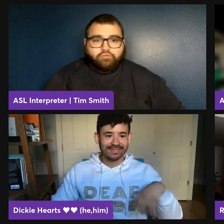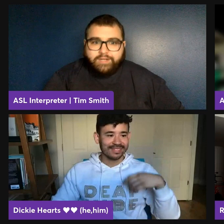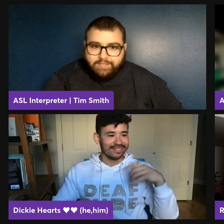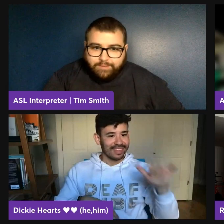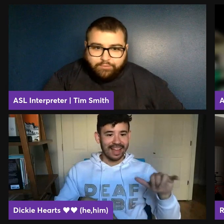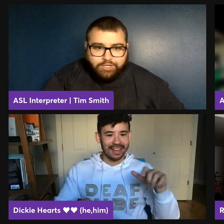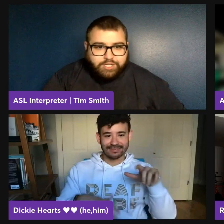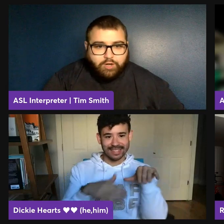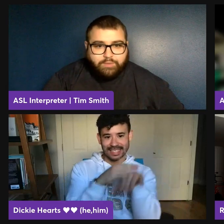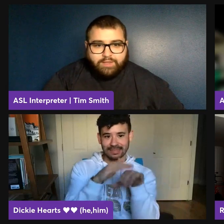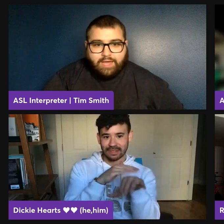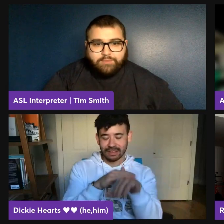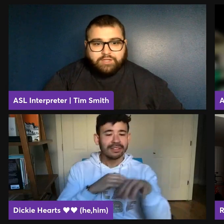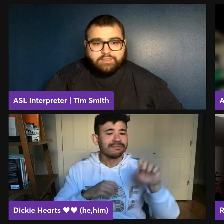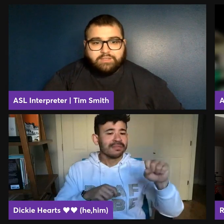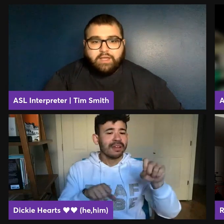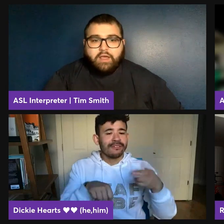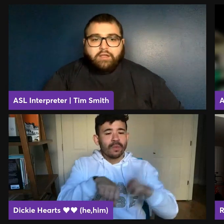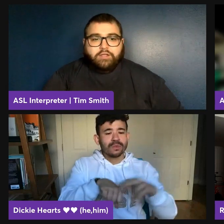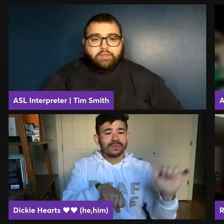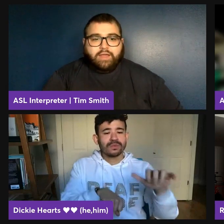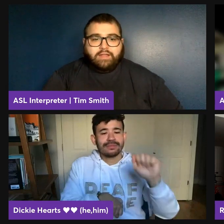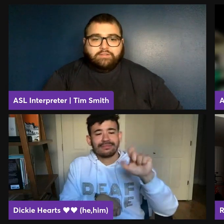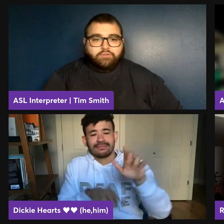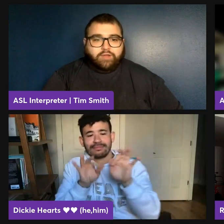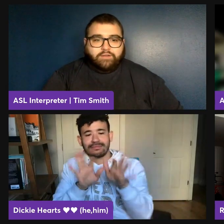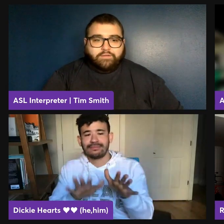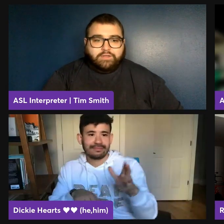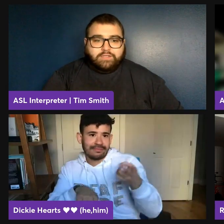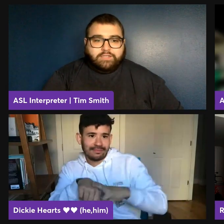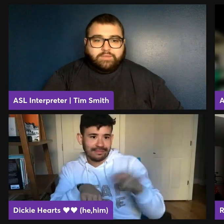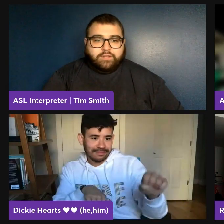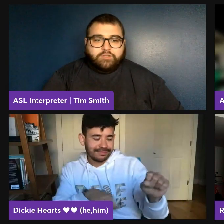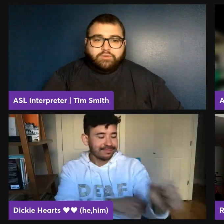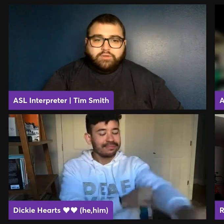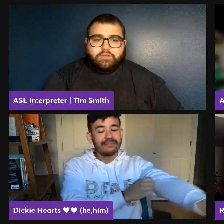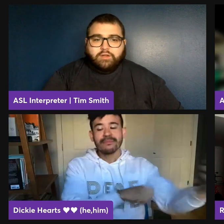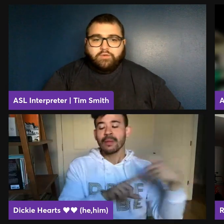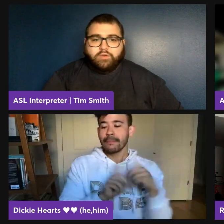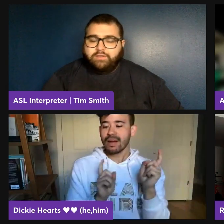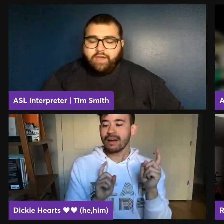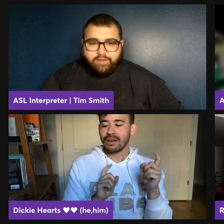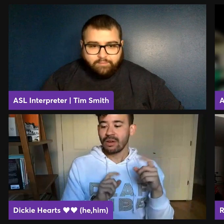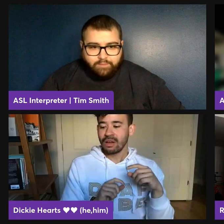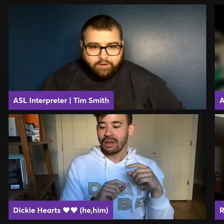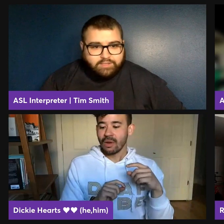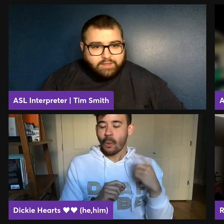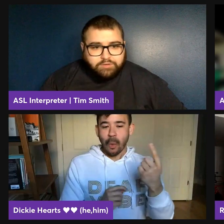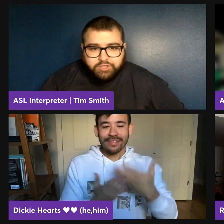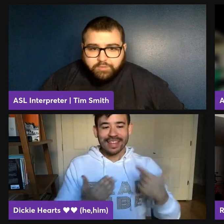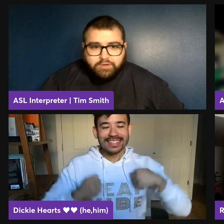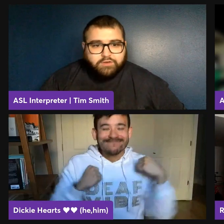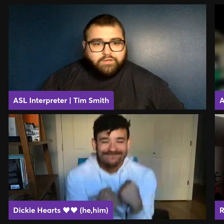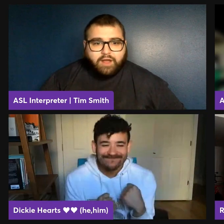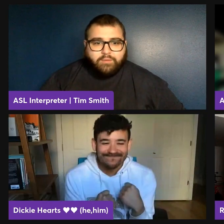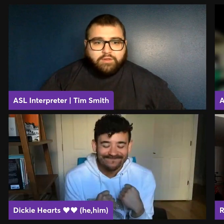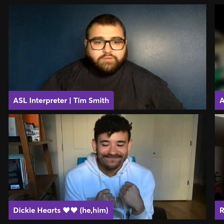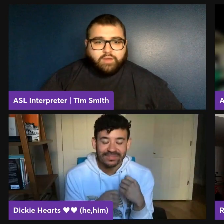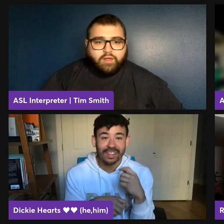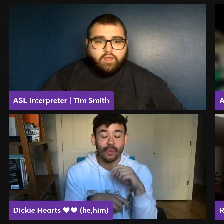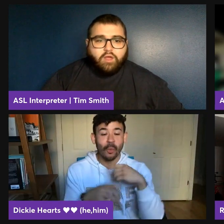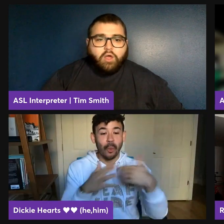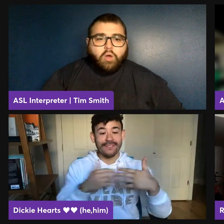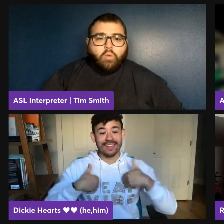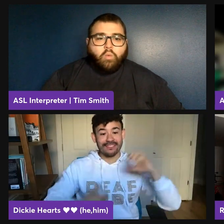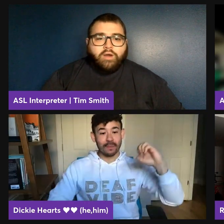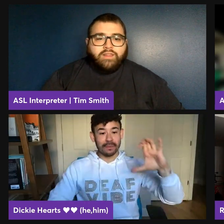know, I really appreciate open captions. You know, that's great for the accessibility tool. You know, of course, of having American Sign Language interpreters are phenomenal as